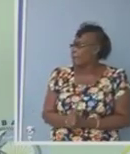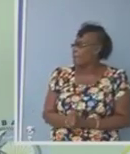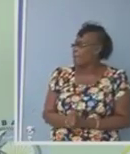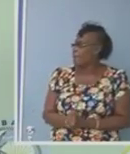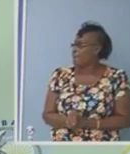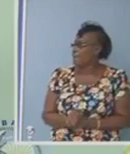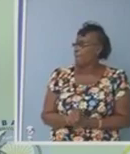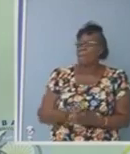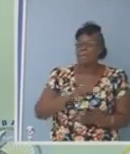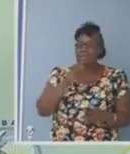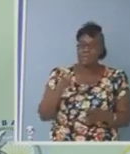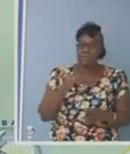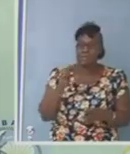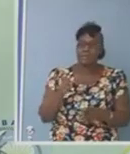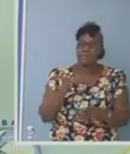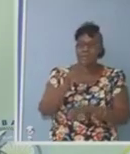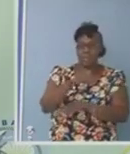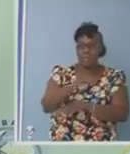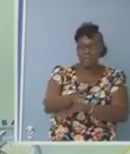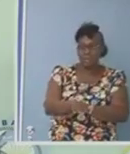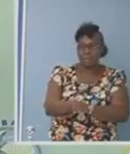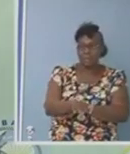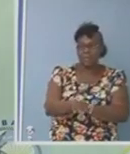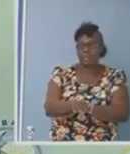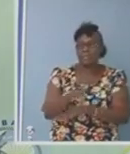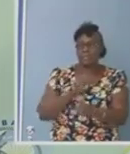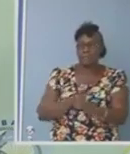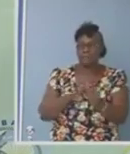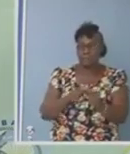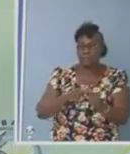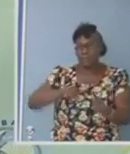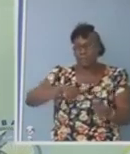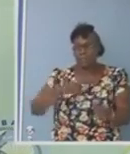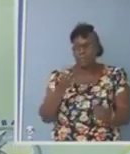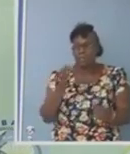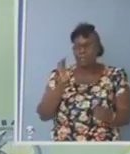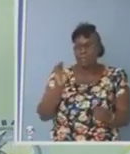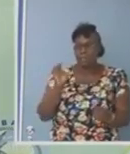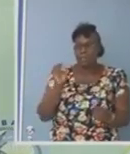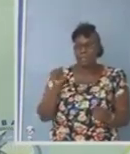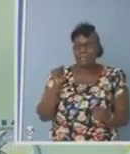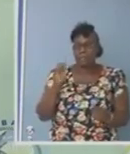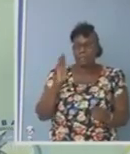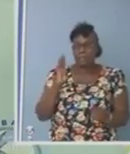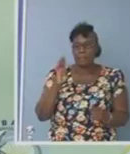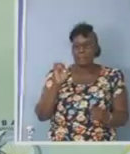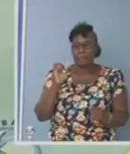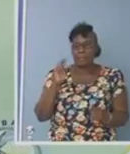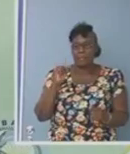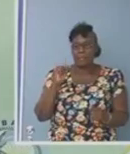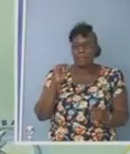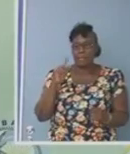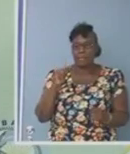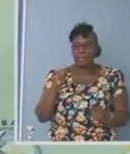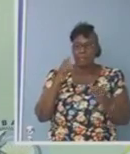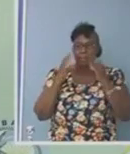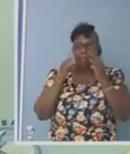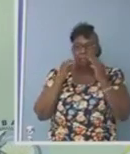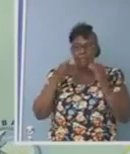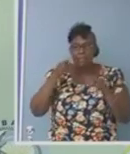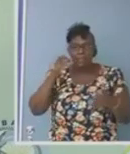on Tuesday evening, and following a special cabinet meeting that was held yesterday,